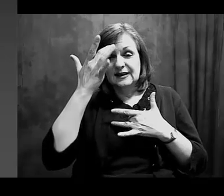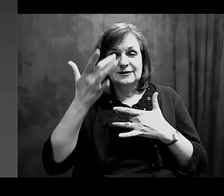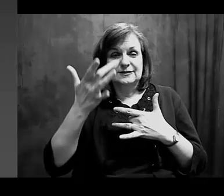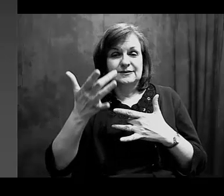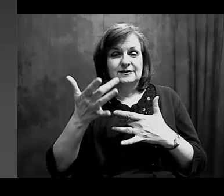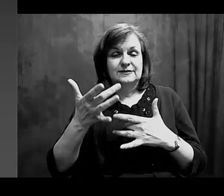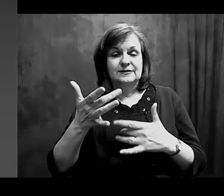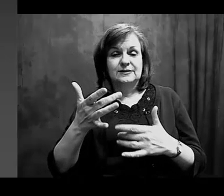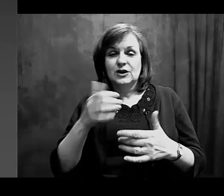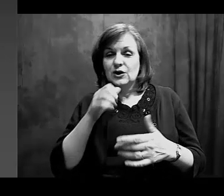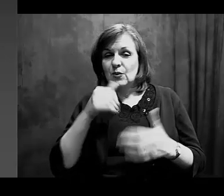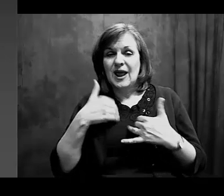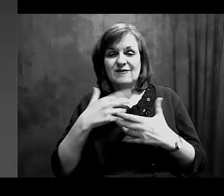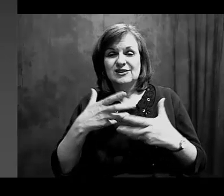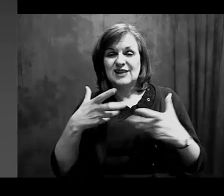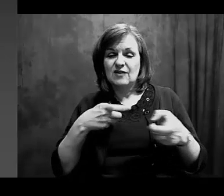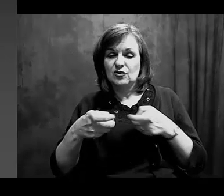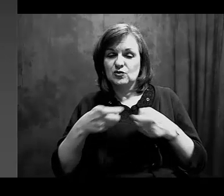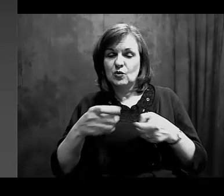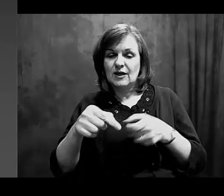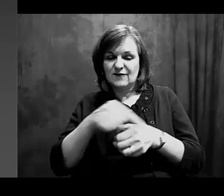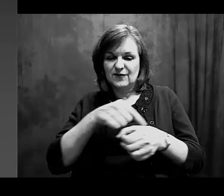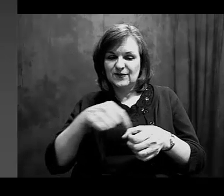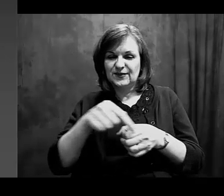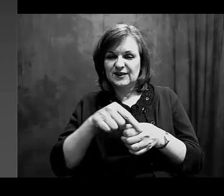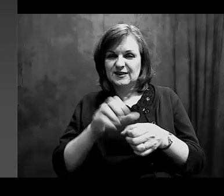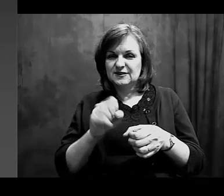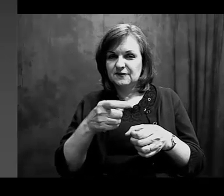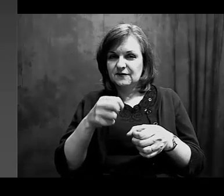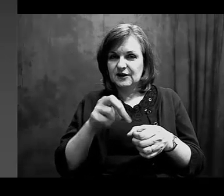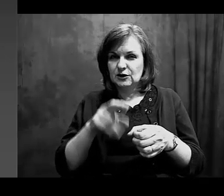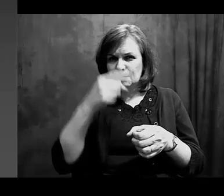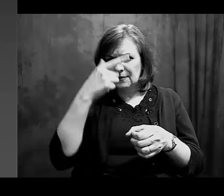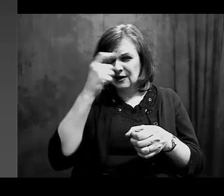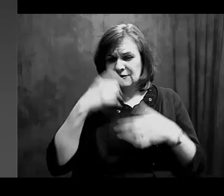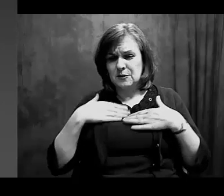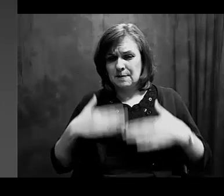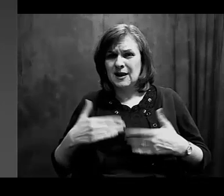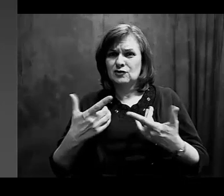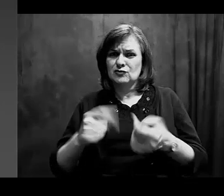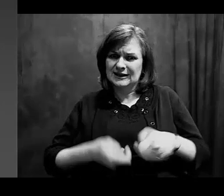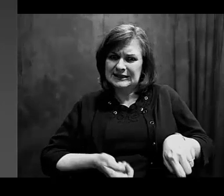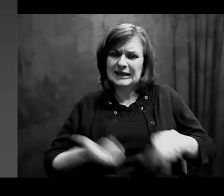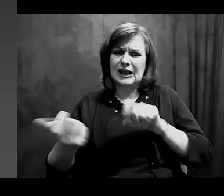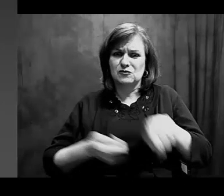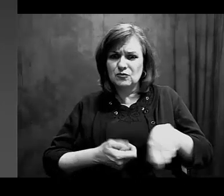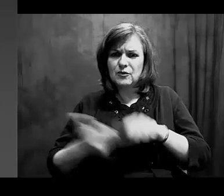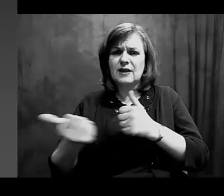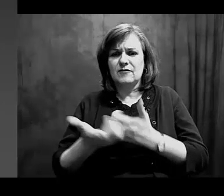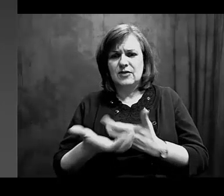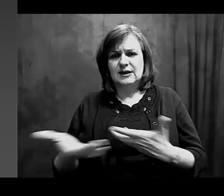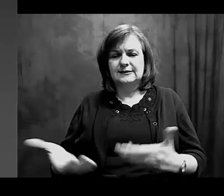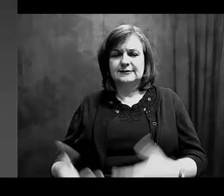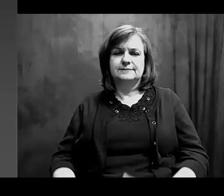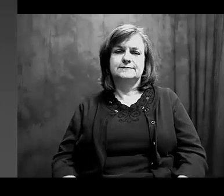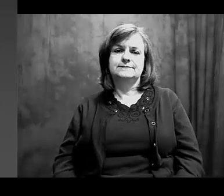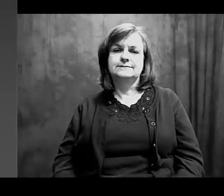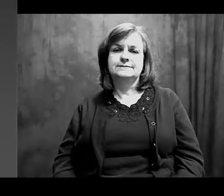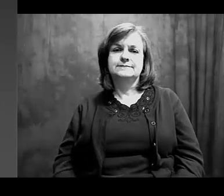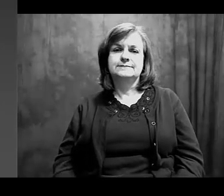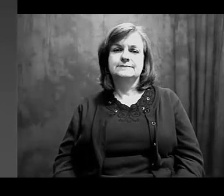very full, you would have less control over that sphincter. Your body is in kind of an urgent state trying to get rid of